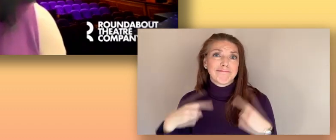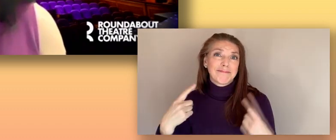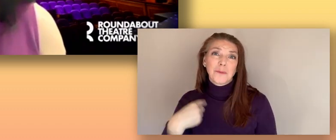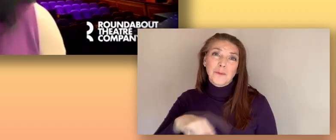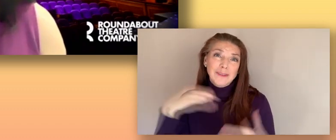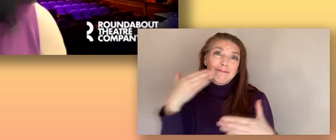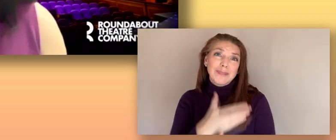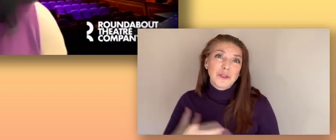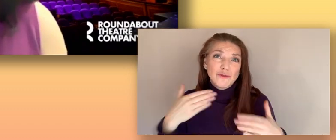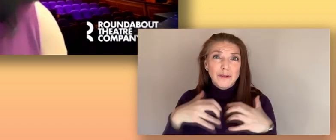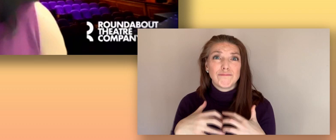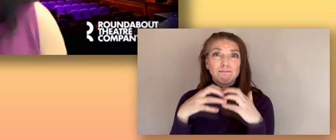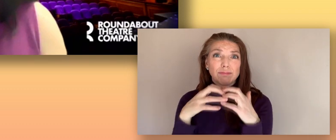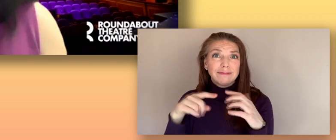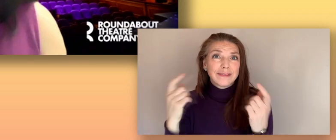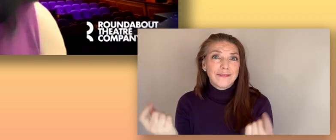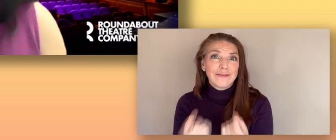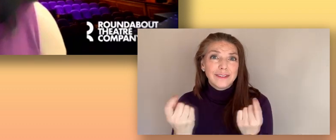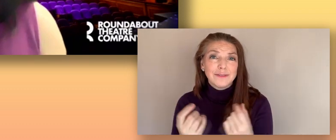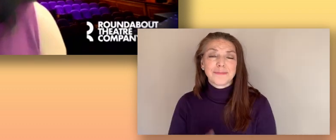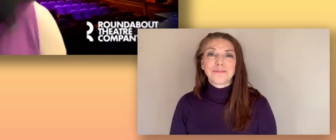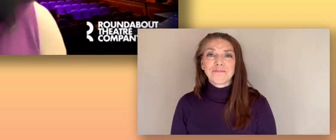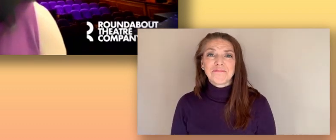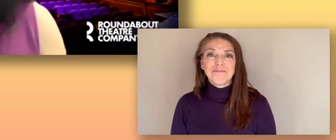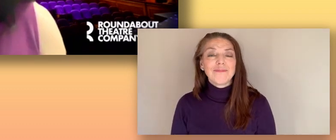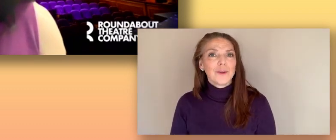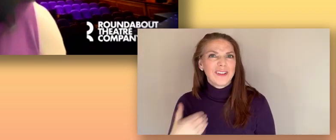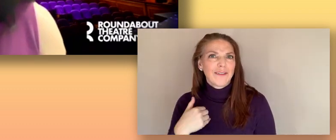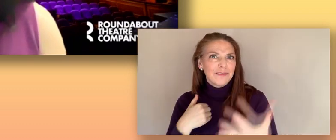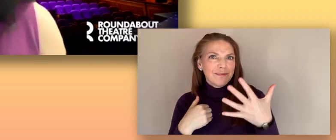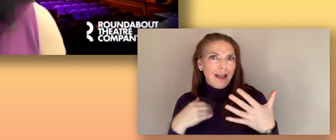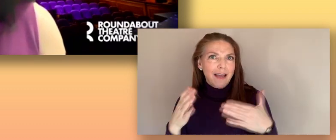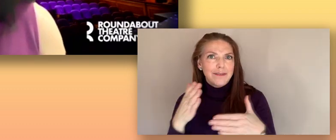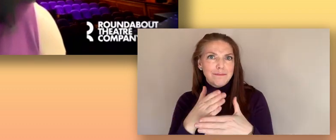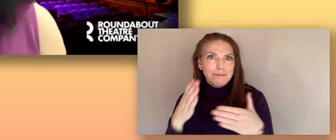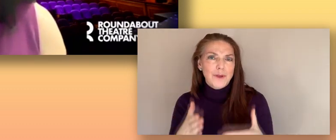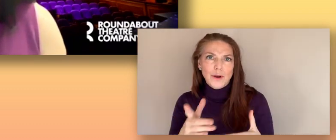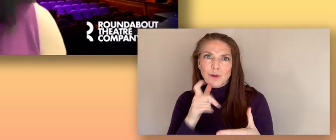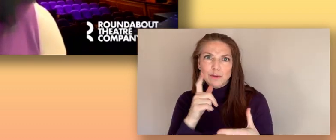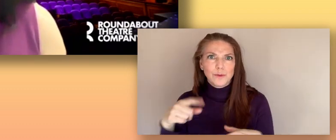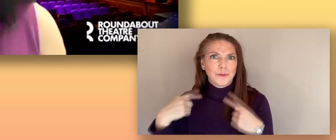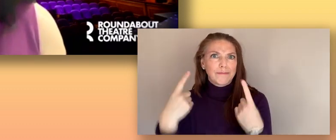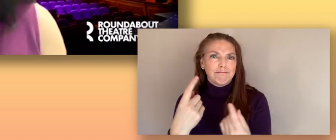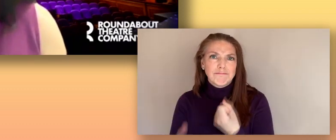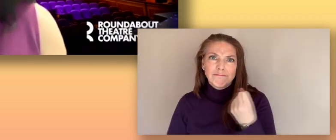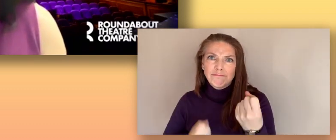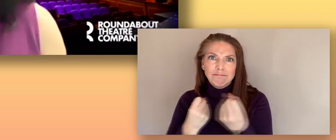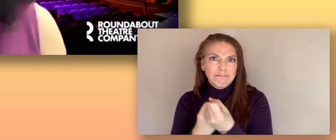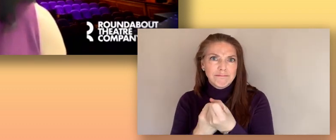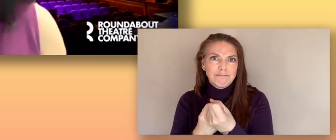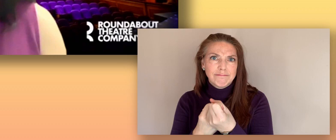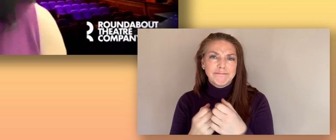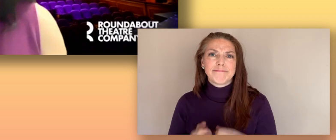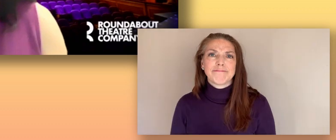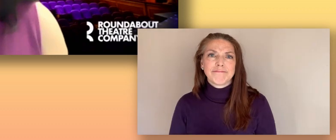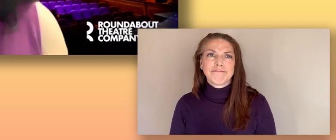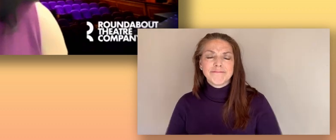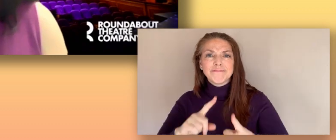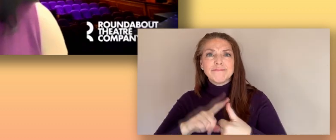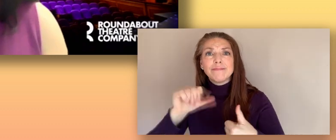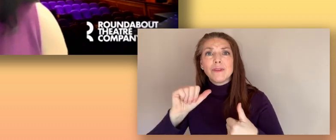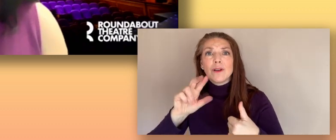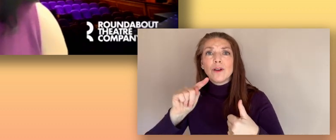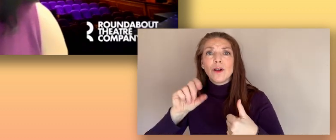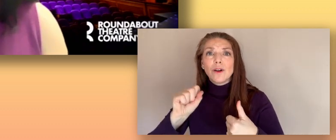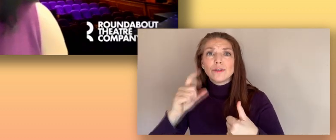creating it. We want to acknowledge our lead partners on this project who have been so instrumental in the success of this festival: